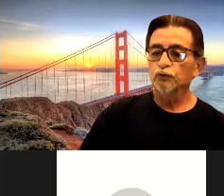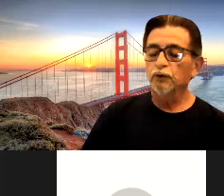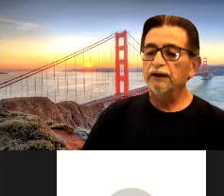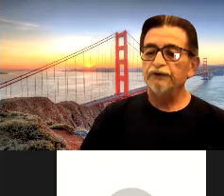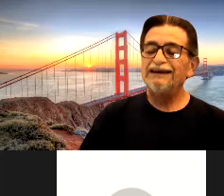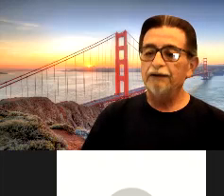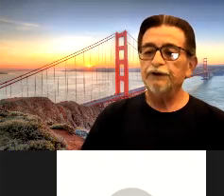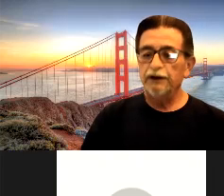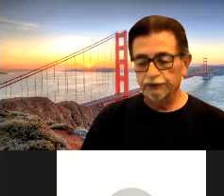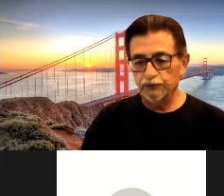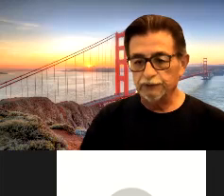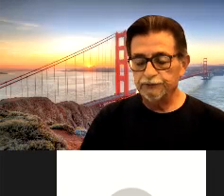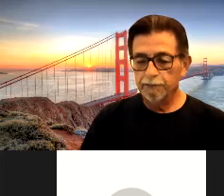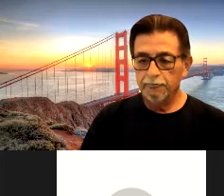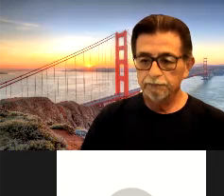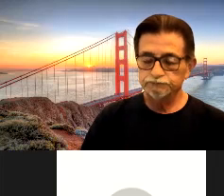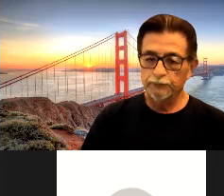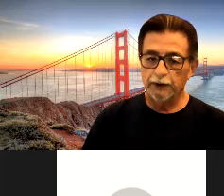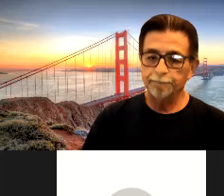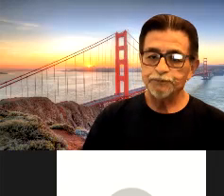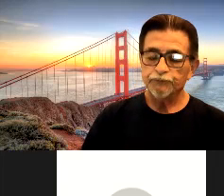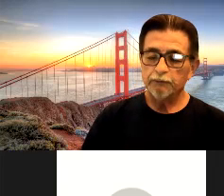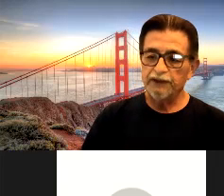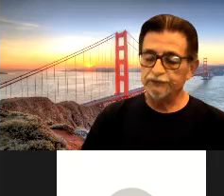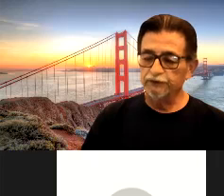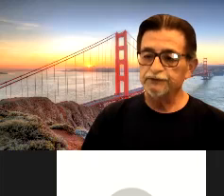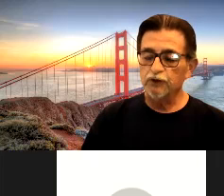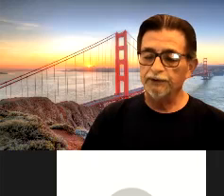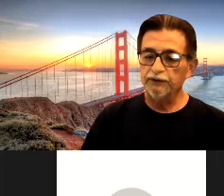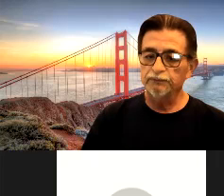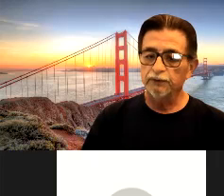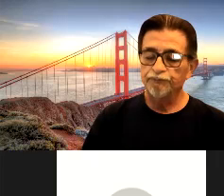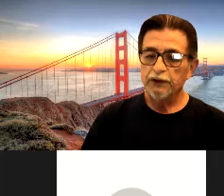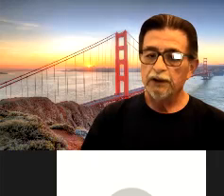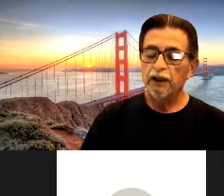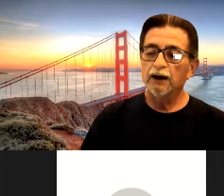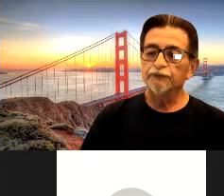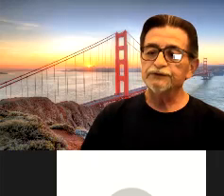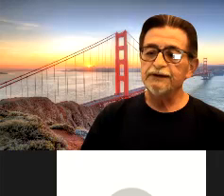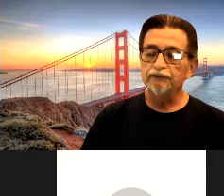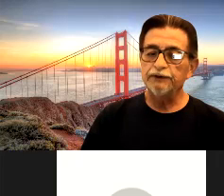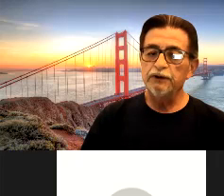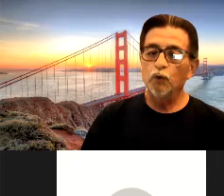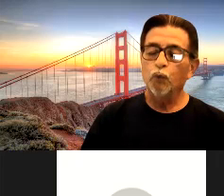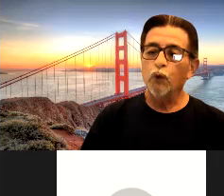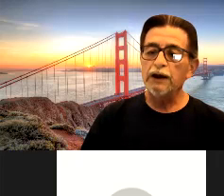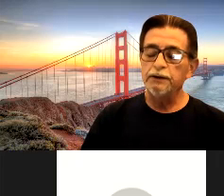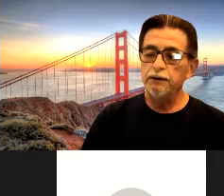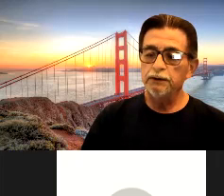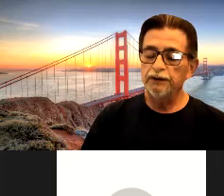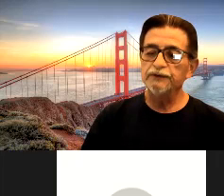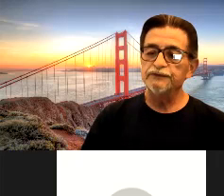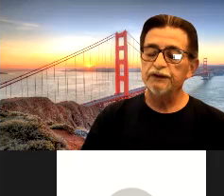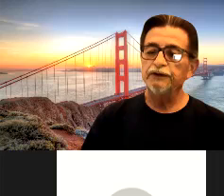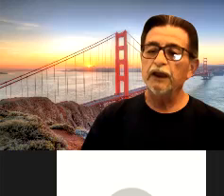that's a total of 11 electrons, okay, based on its atomic number. Of those 11,